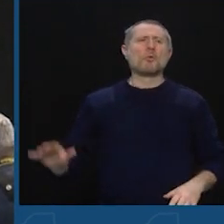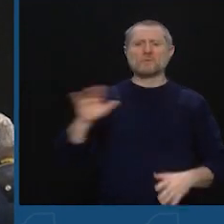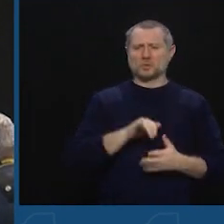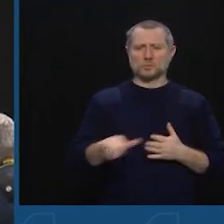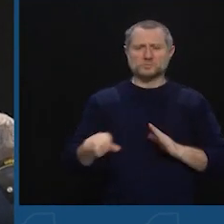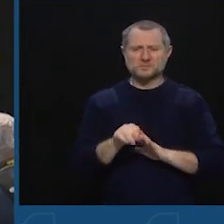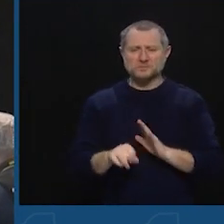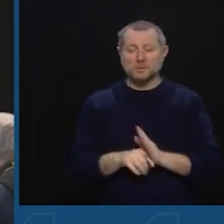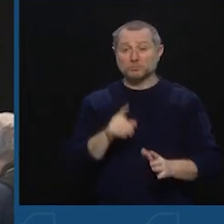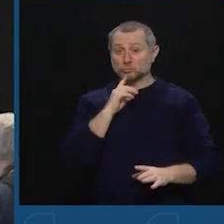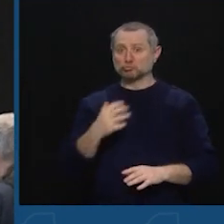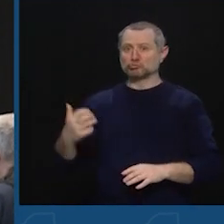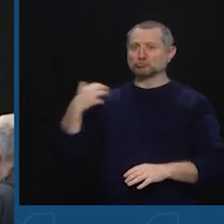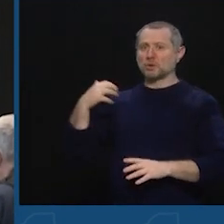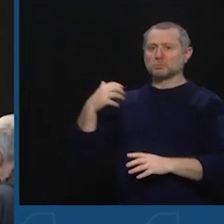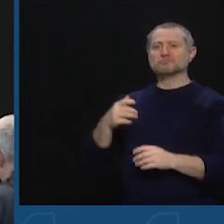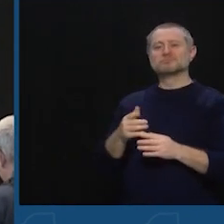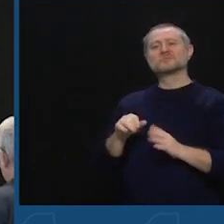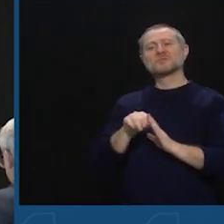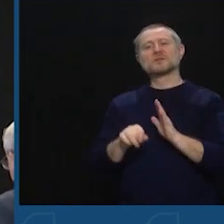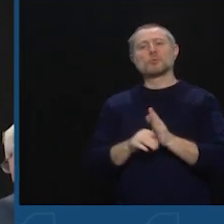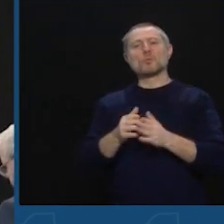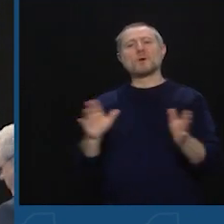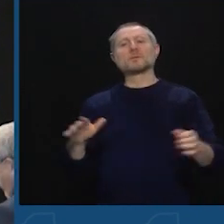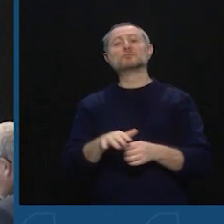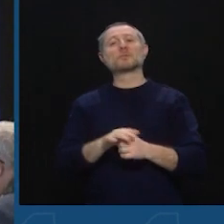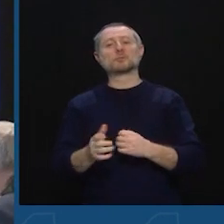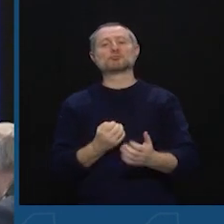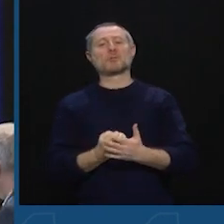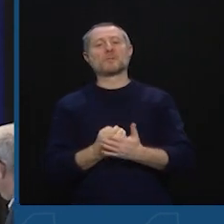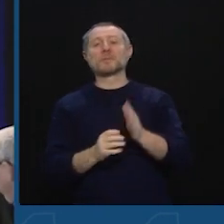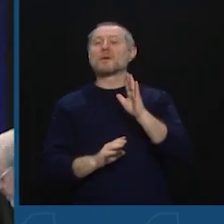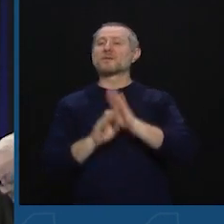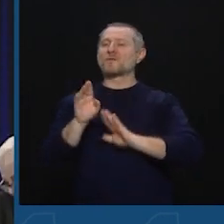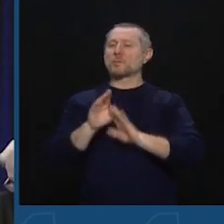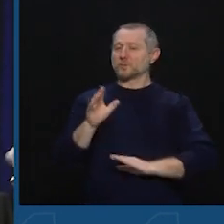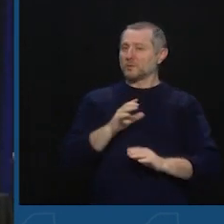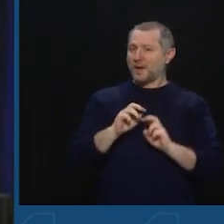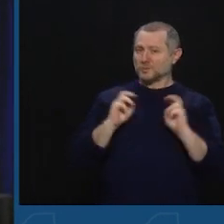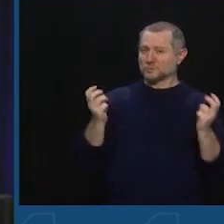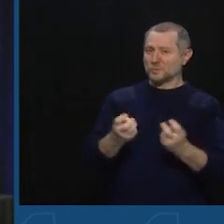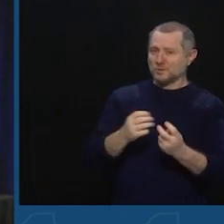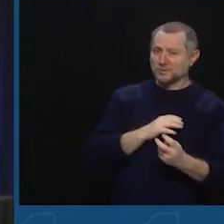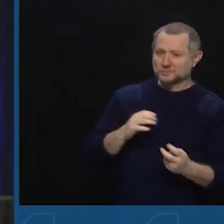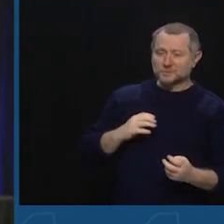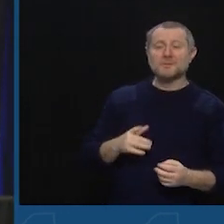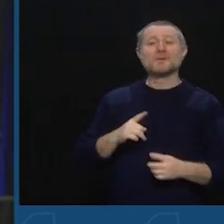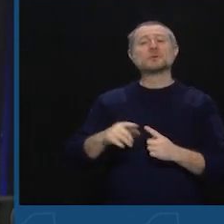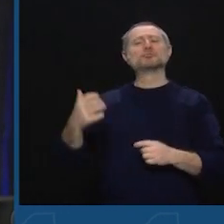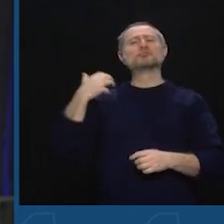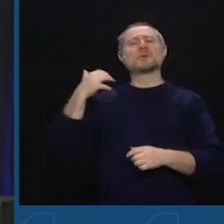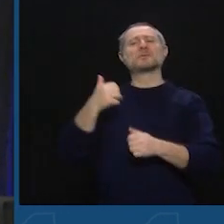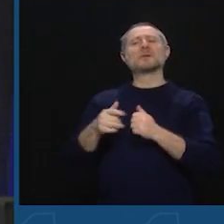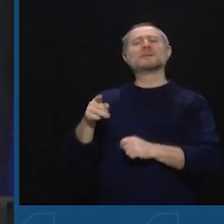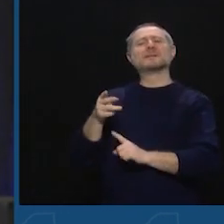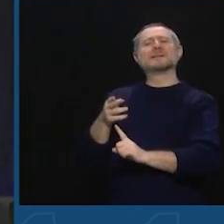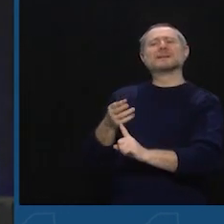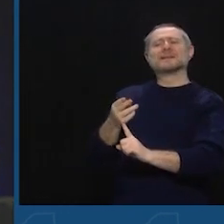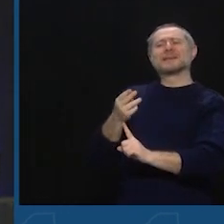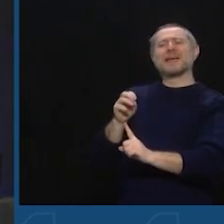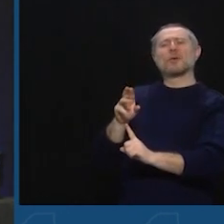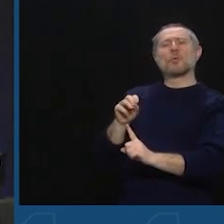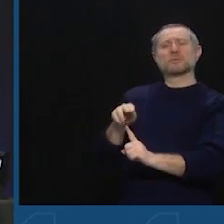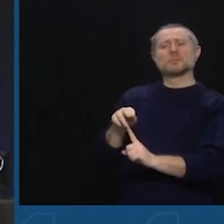statewide regional economic development councils and served as co-chair of the state's heroin and opioid task force, Women's